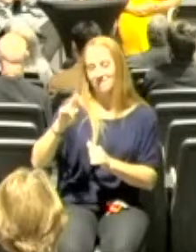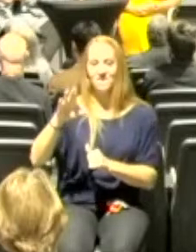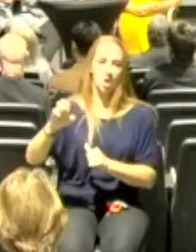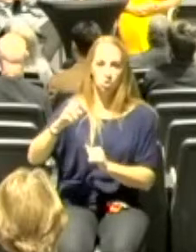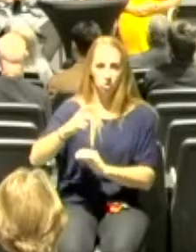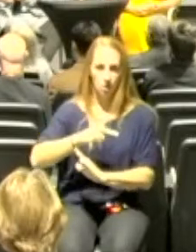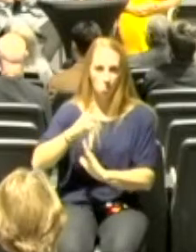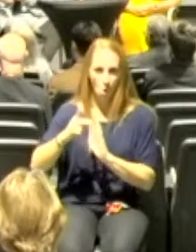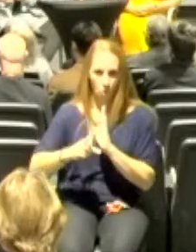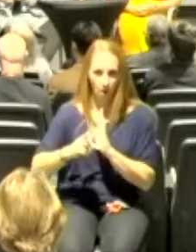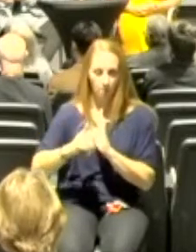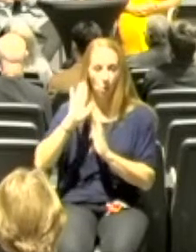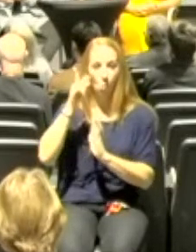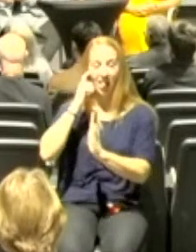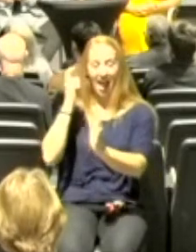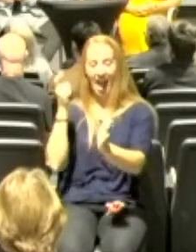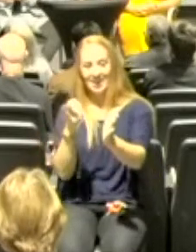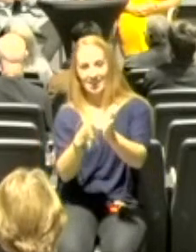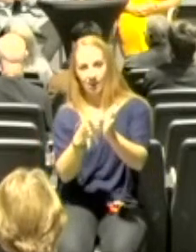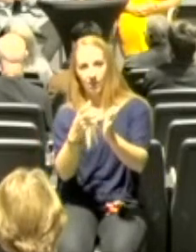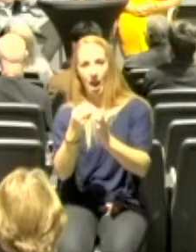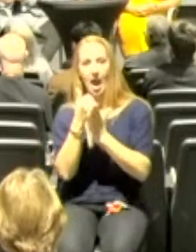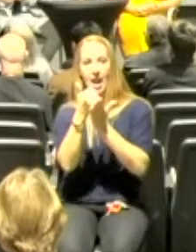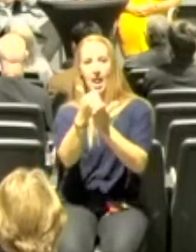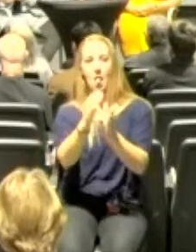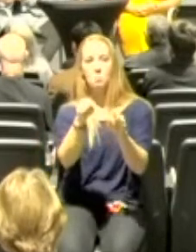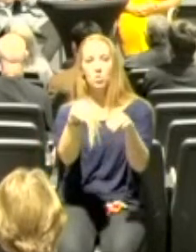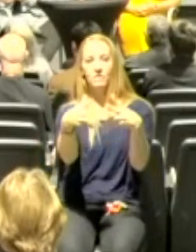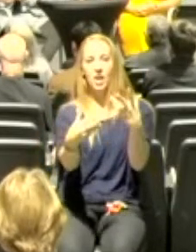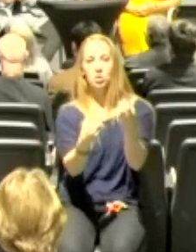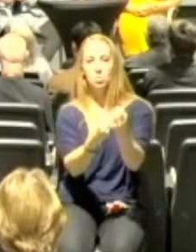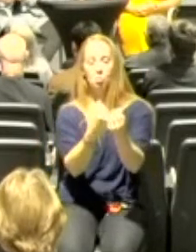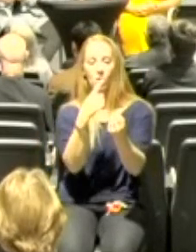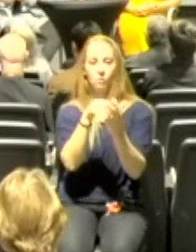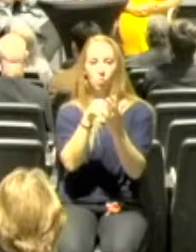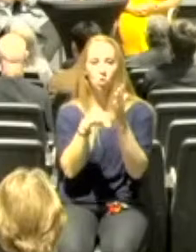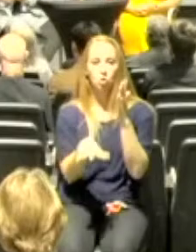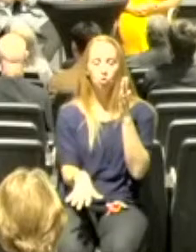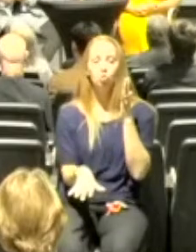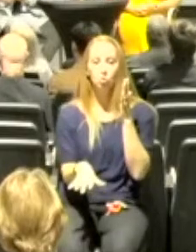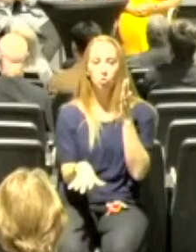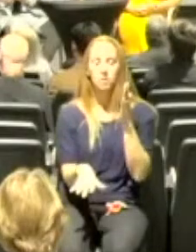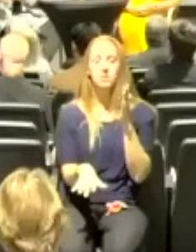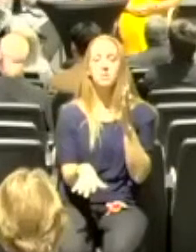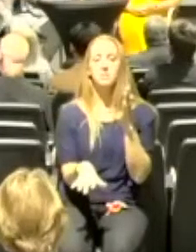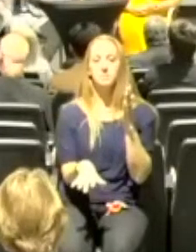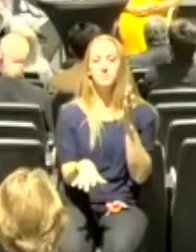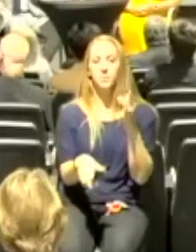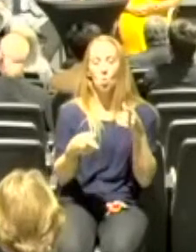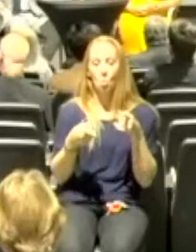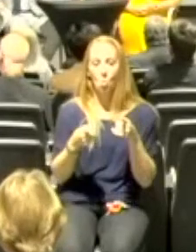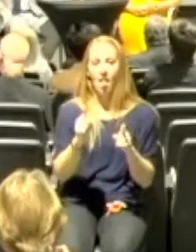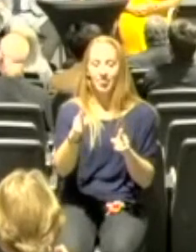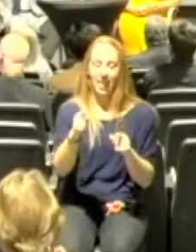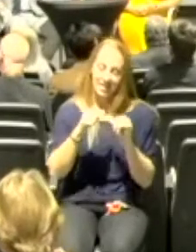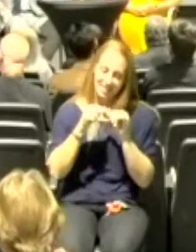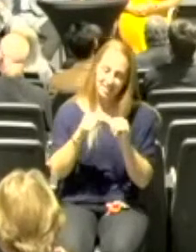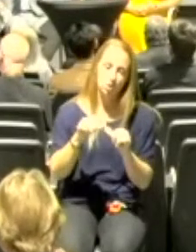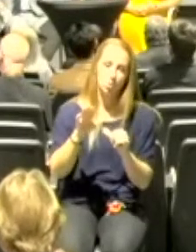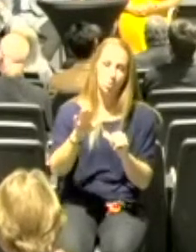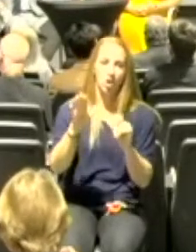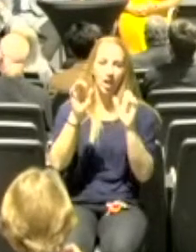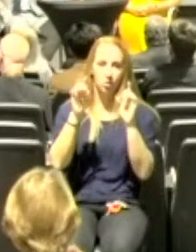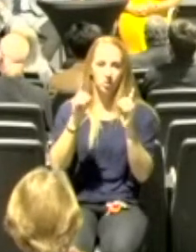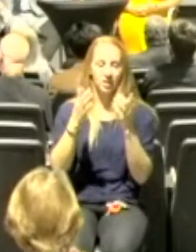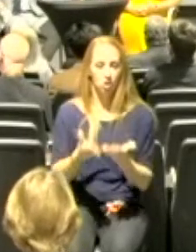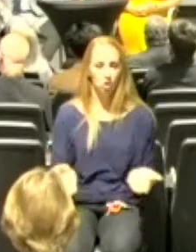will identify and help provide support for students as they continue their education